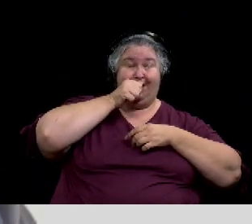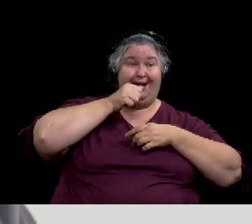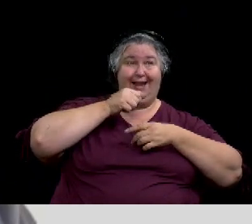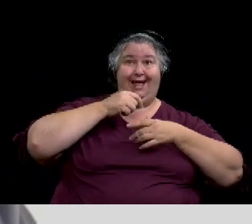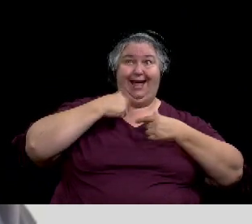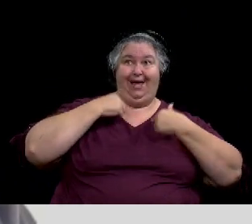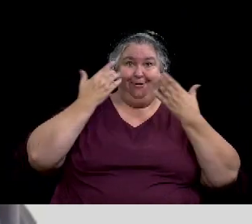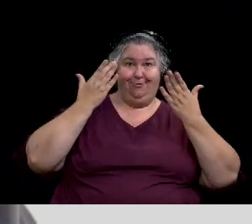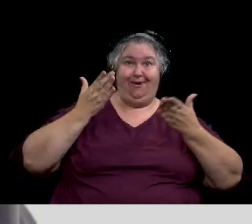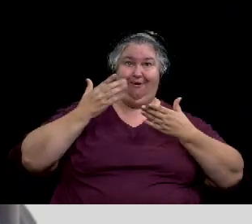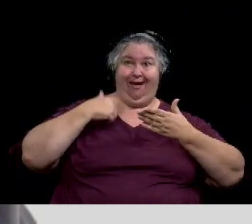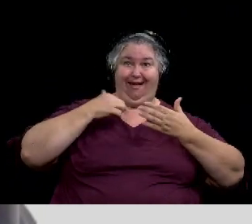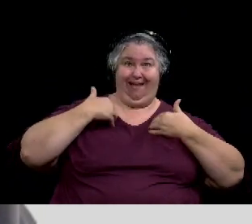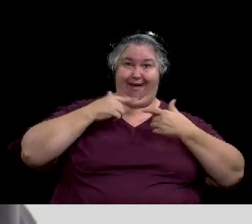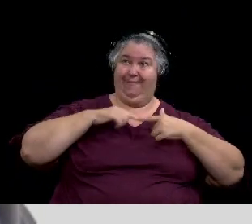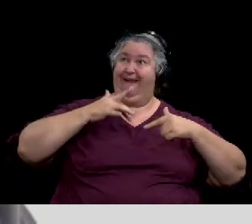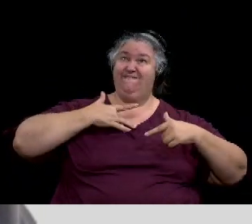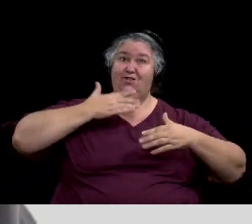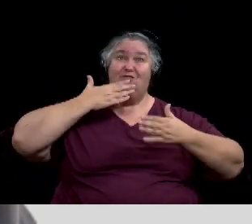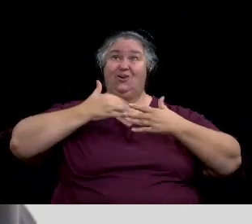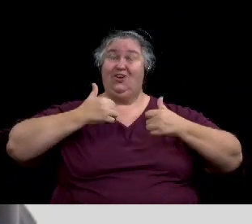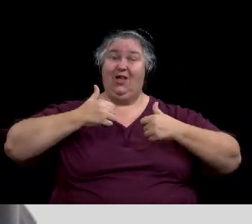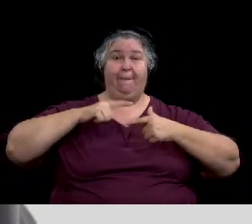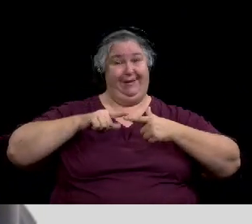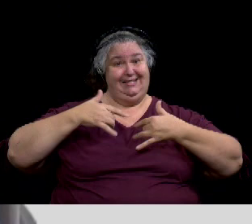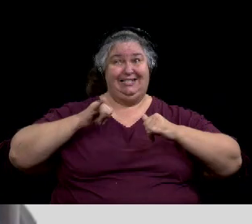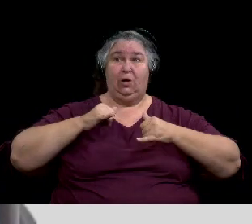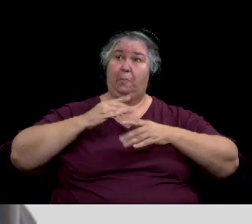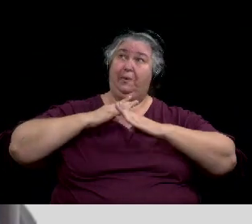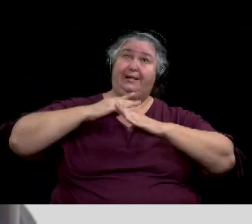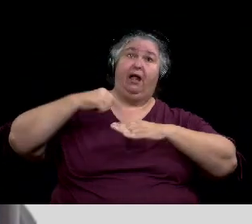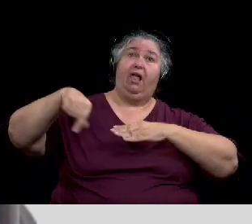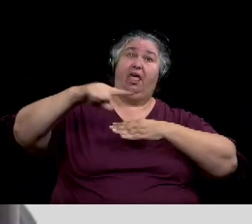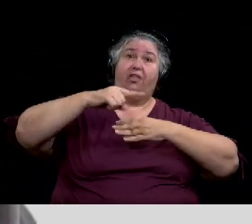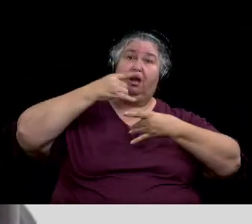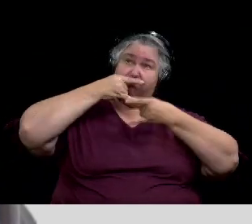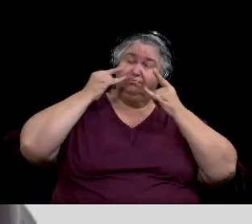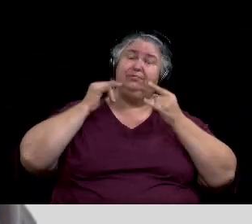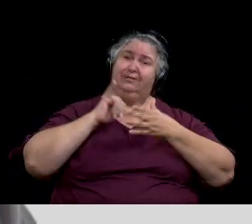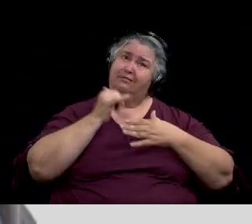upon me to make sure I'm separating myself from others so as to not infect others.